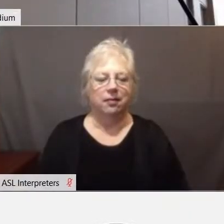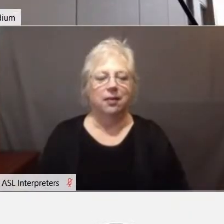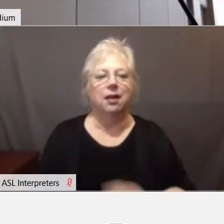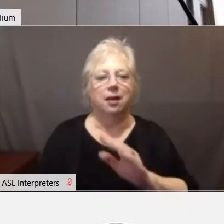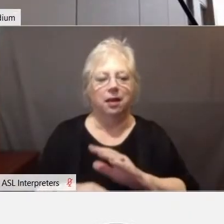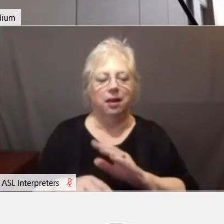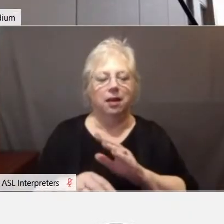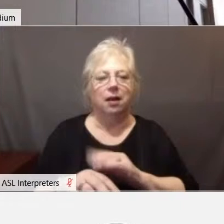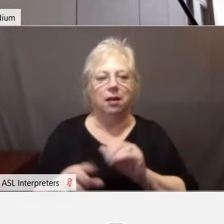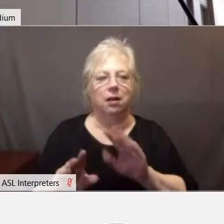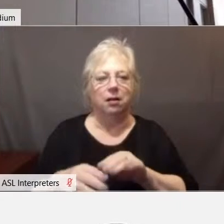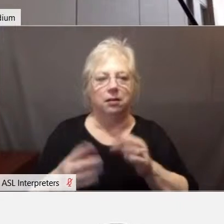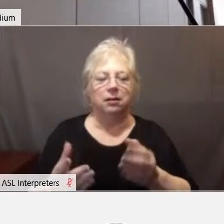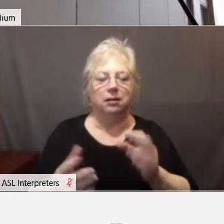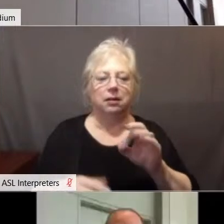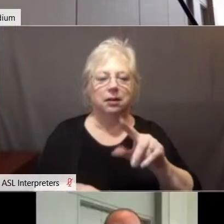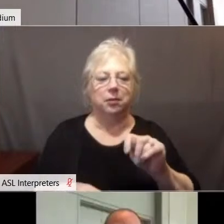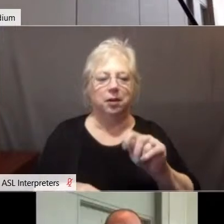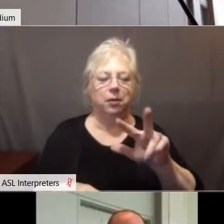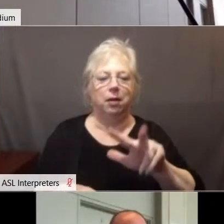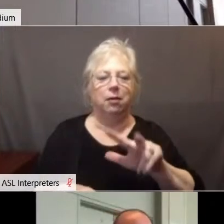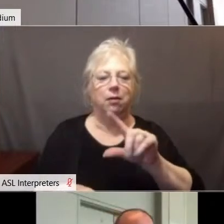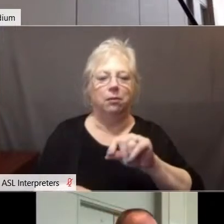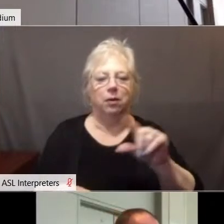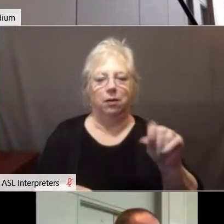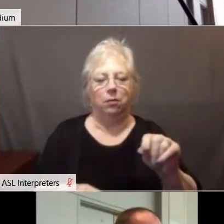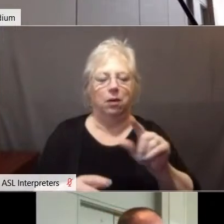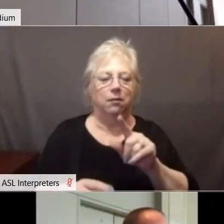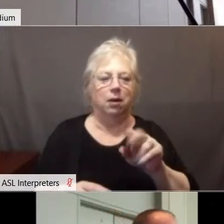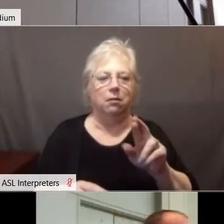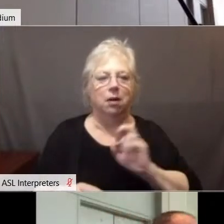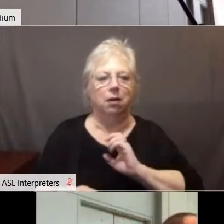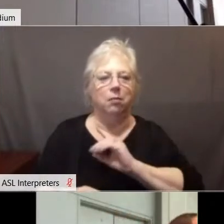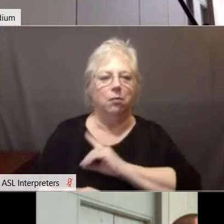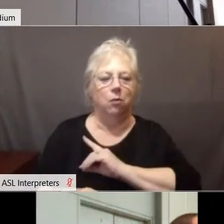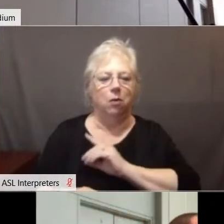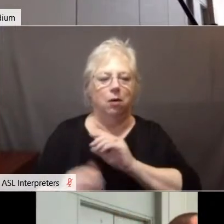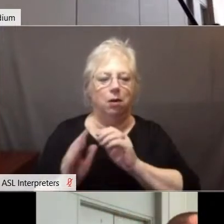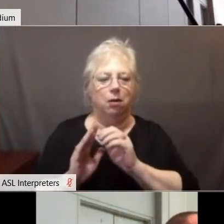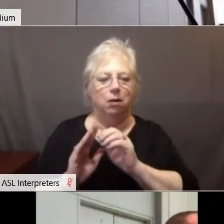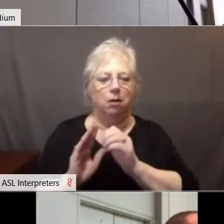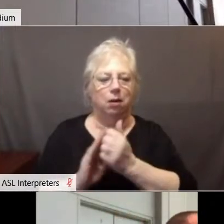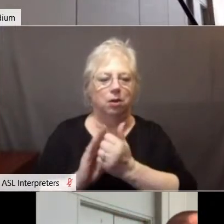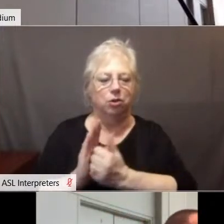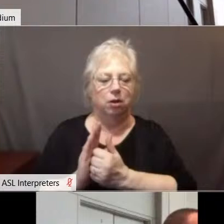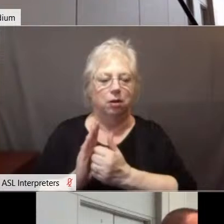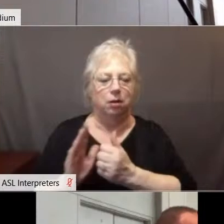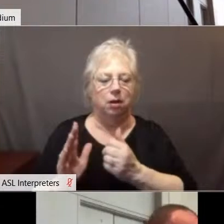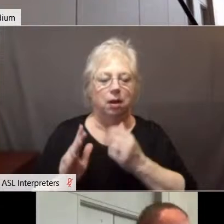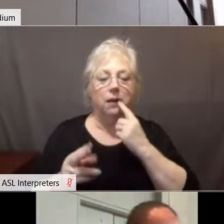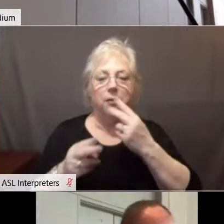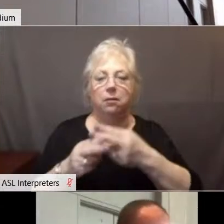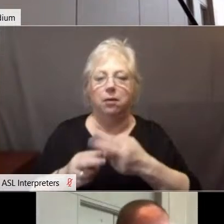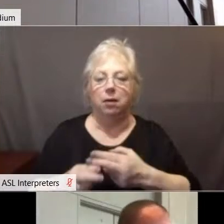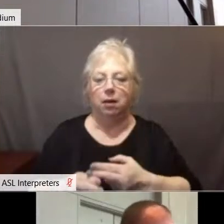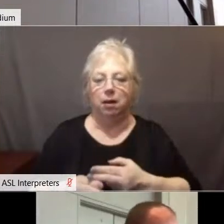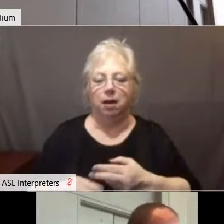Call to order the September 3rd, 2020 meeting of the Little Rock Board of Agenda. Mr. Herndon, will you call the roll, please?